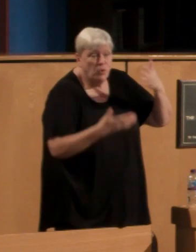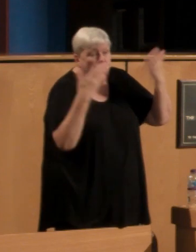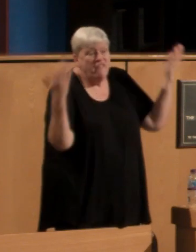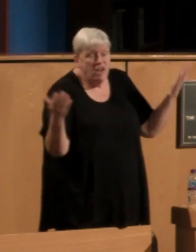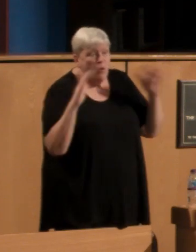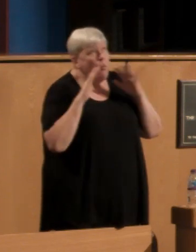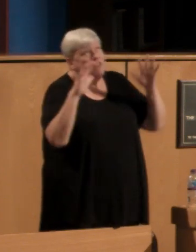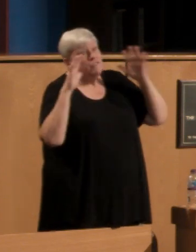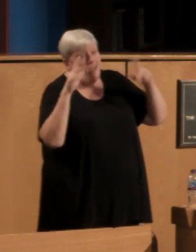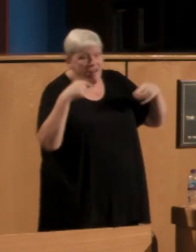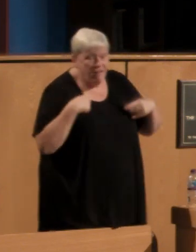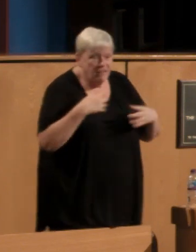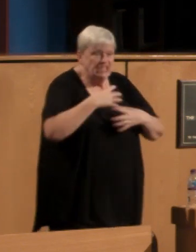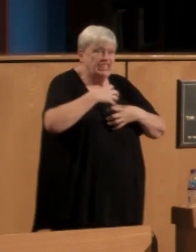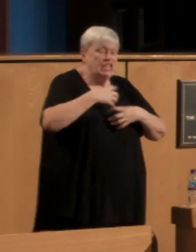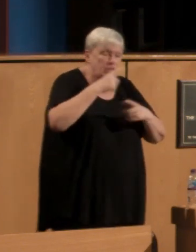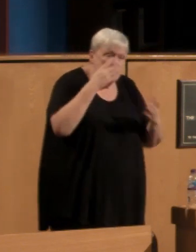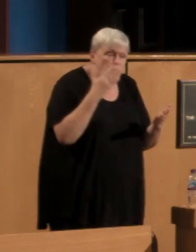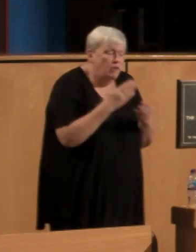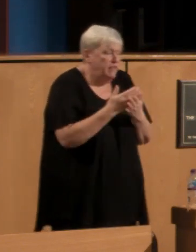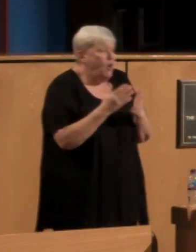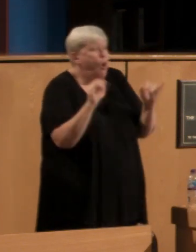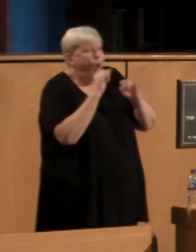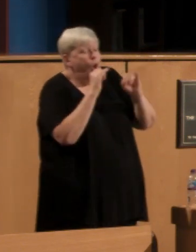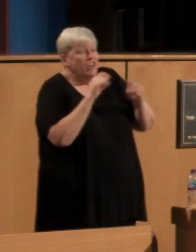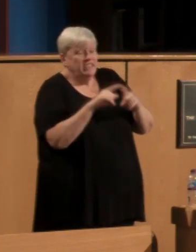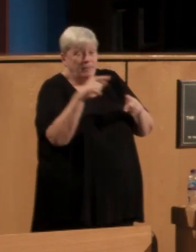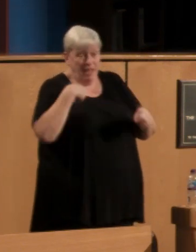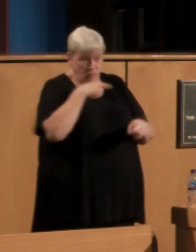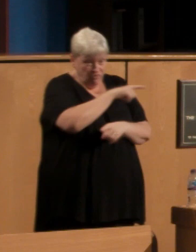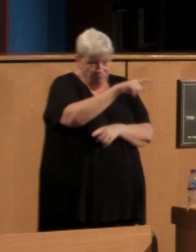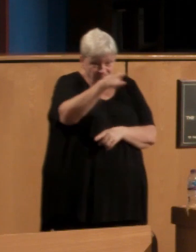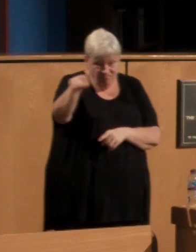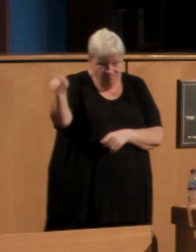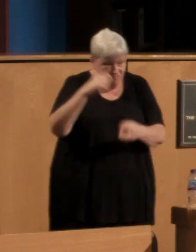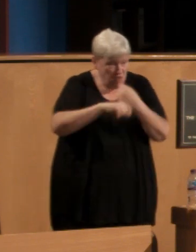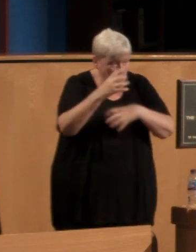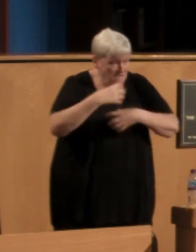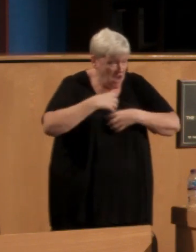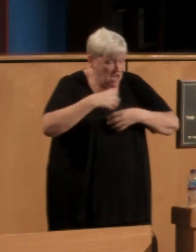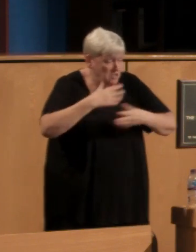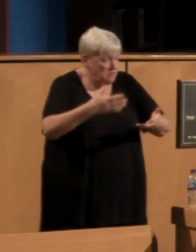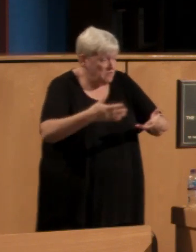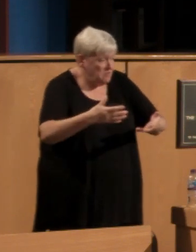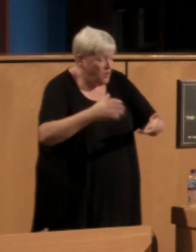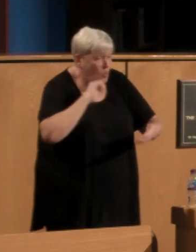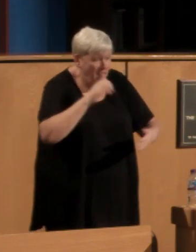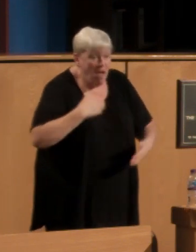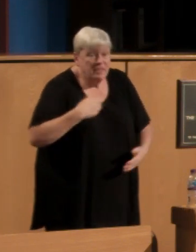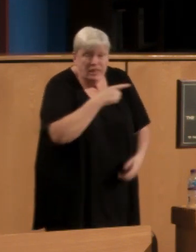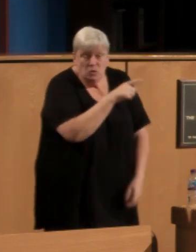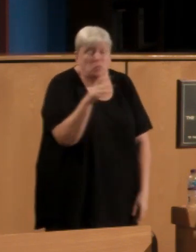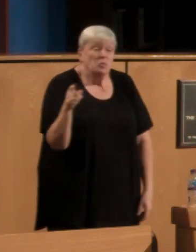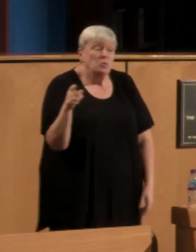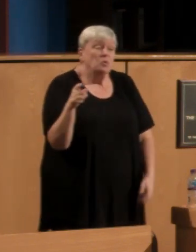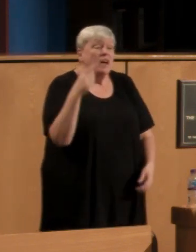make you feel tense. And because horror is saying, I'm going to make you afraid and I might upset you,